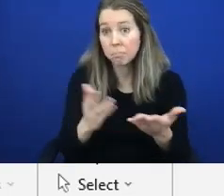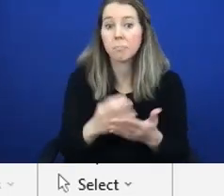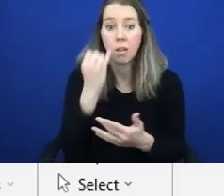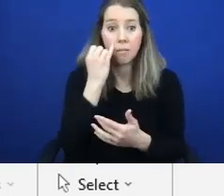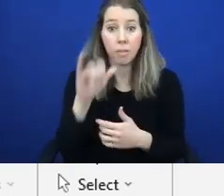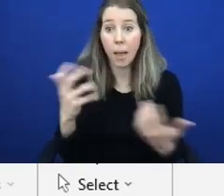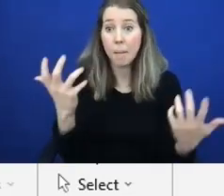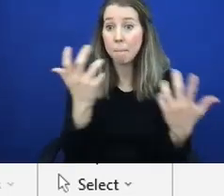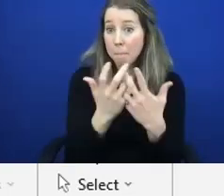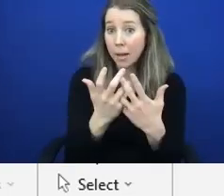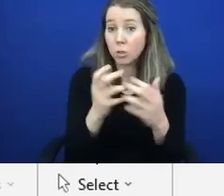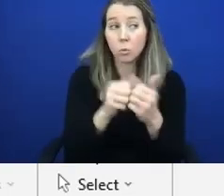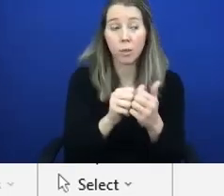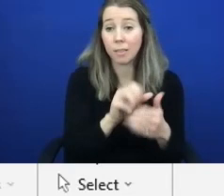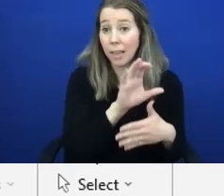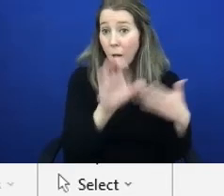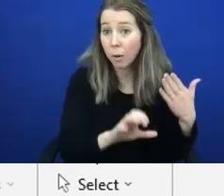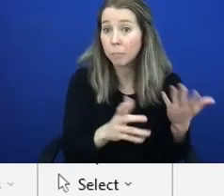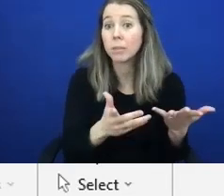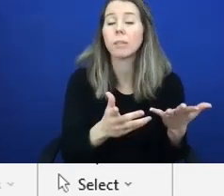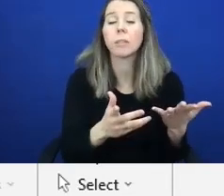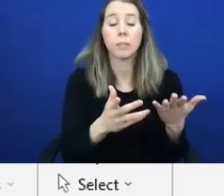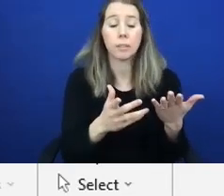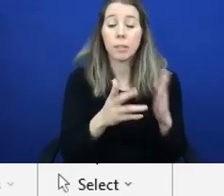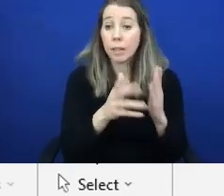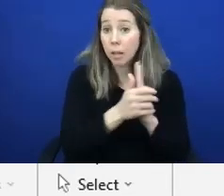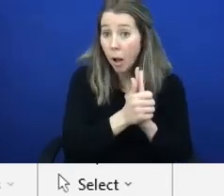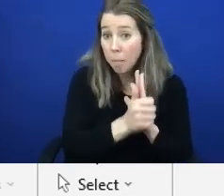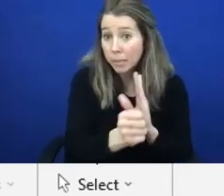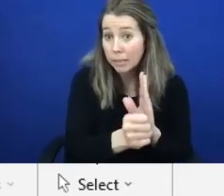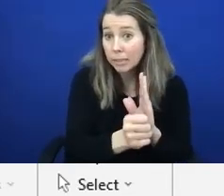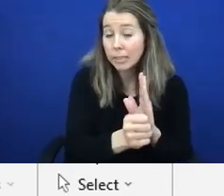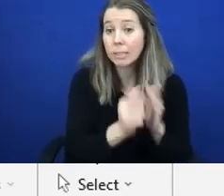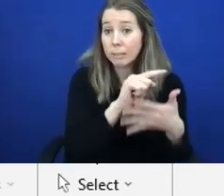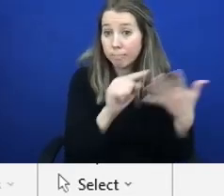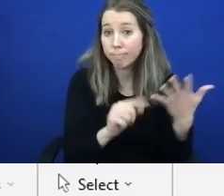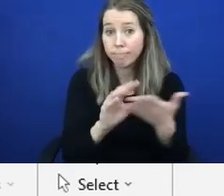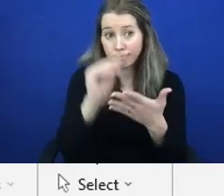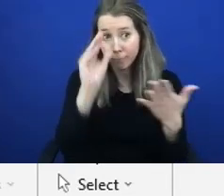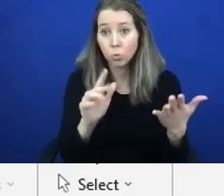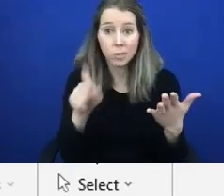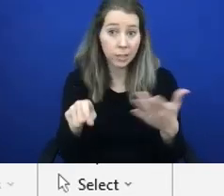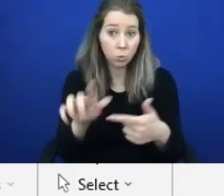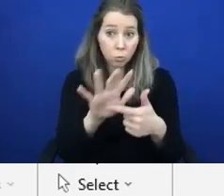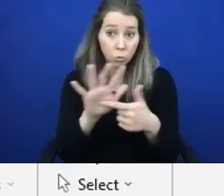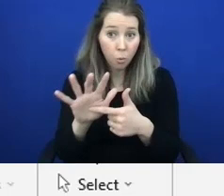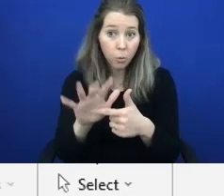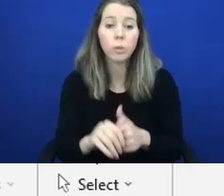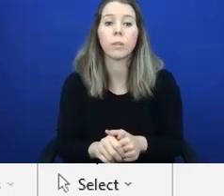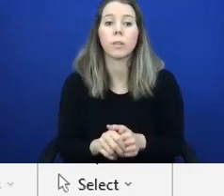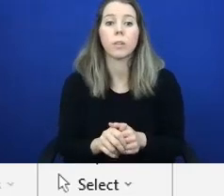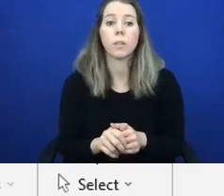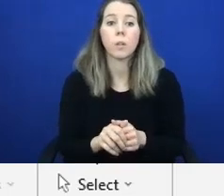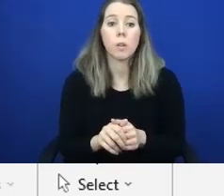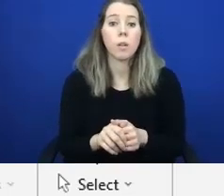with the intended outcomes, the competencies that the students are to demonstrate. And then that